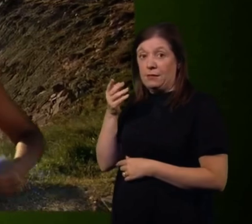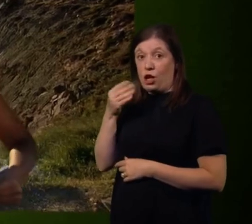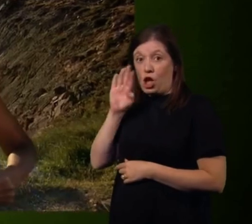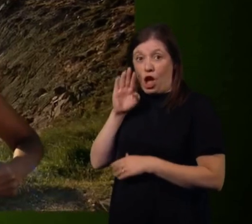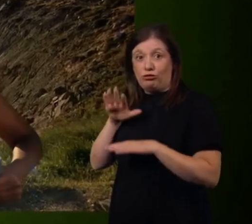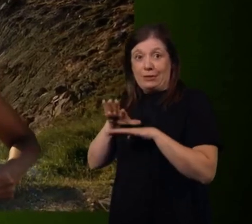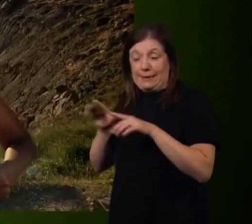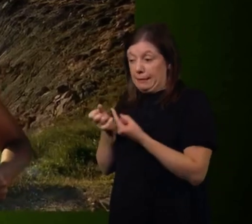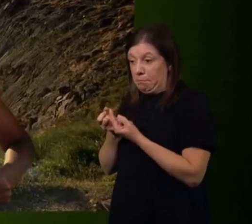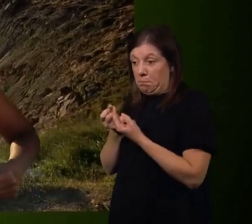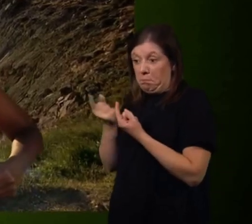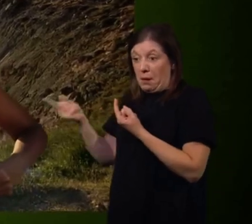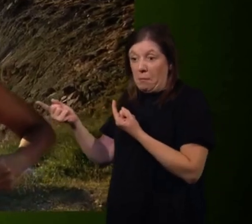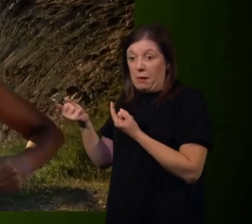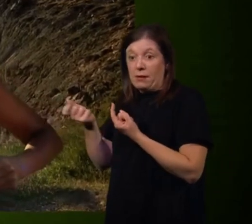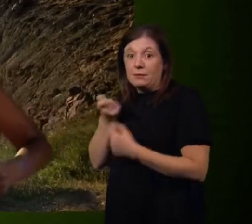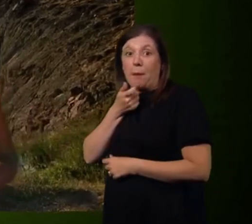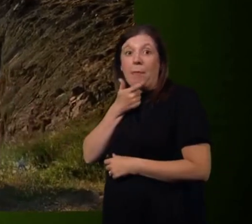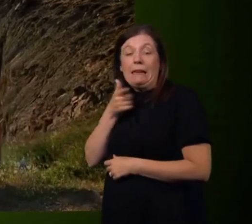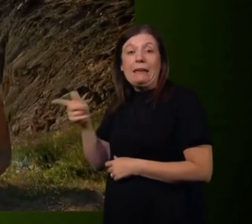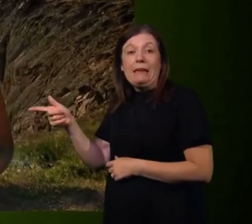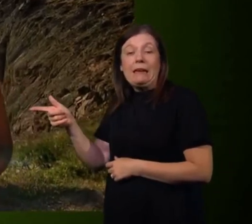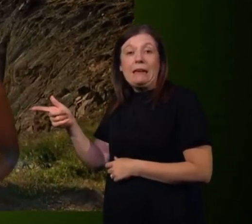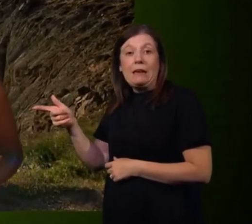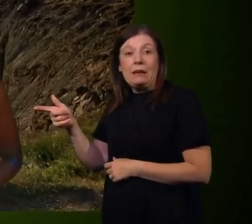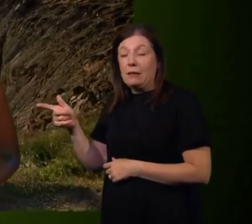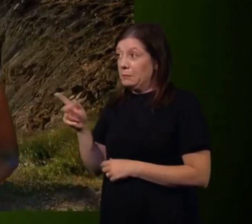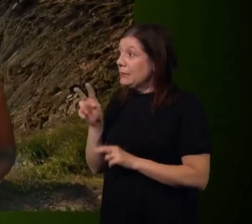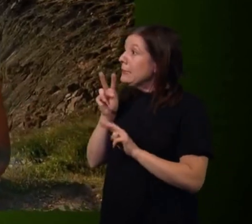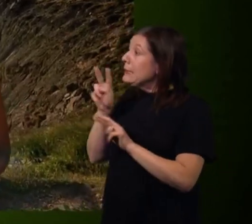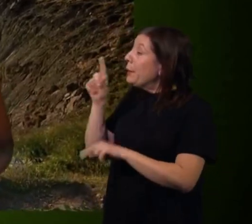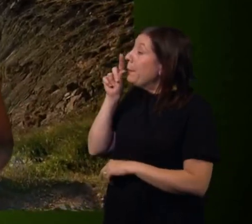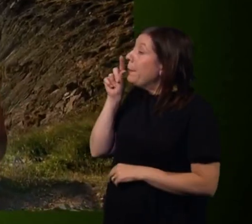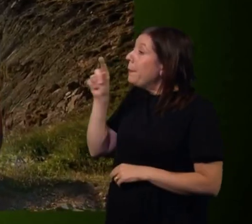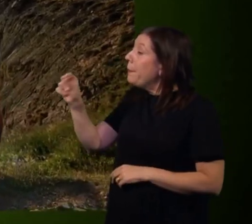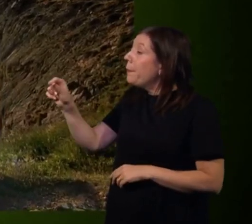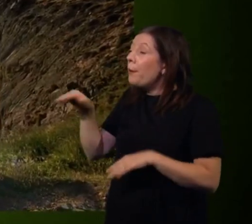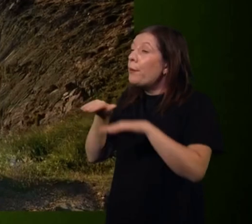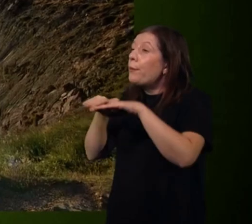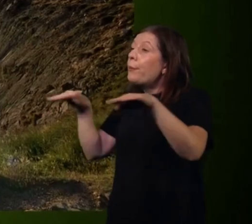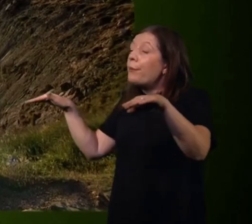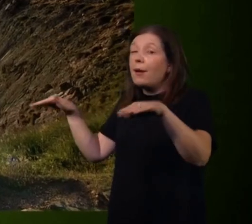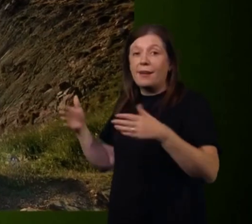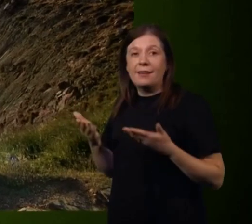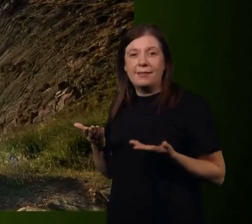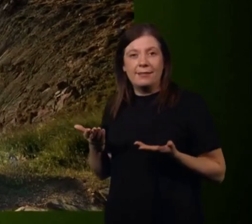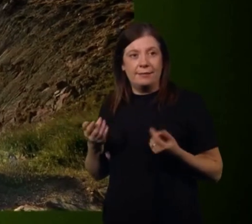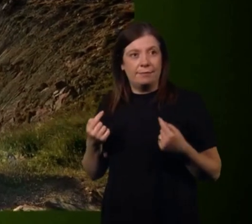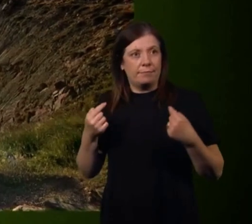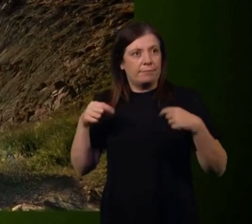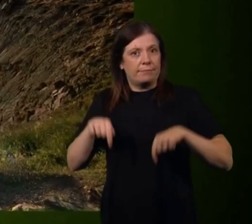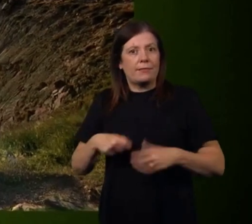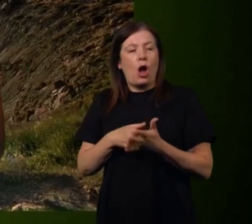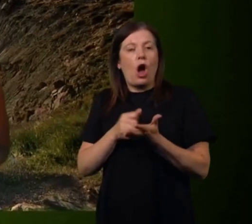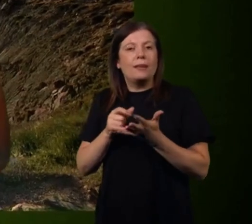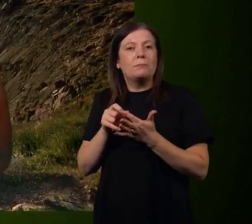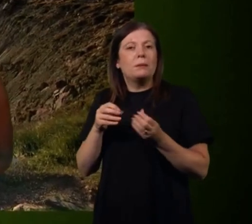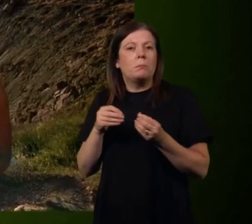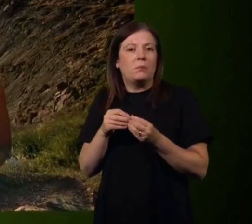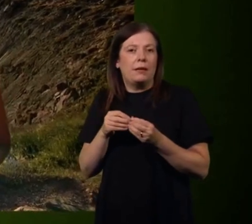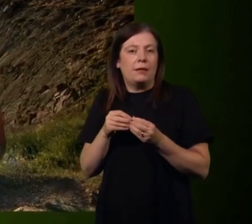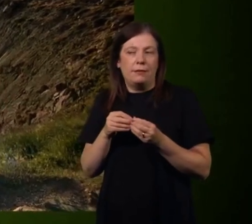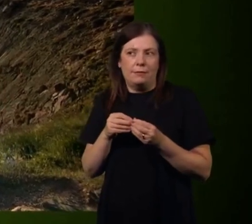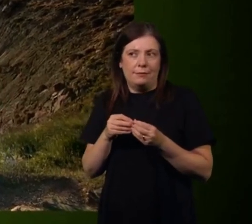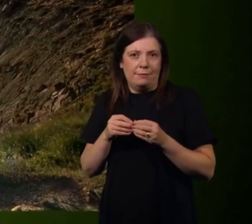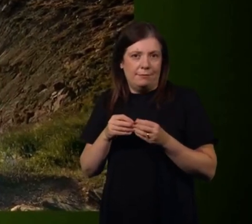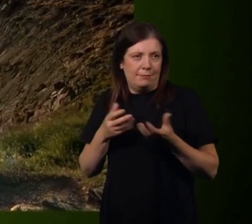It just feels like the end of the edge of the world. It's absolutely beautiful here. Now, as you would expect from an RSPB reserve with sea